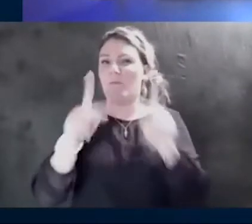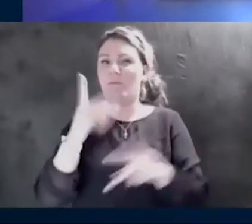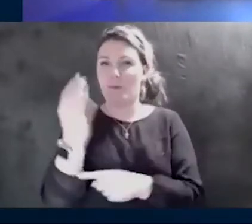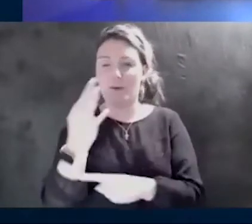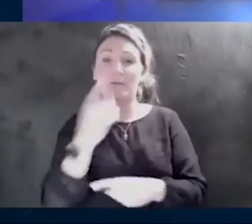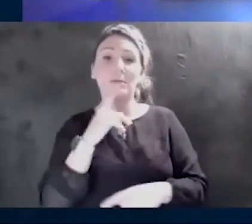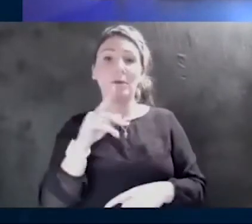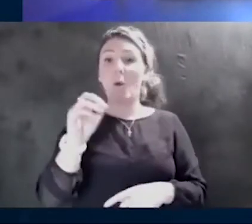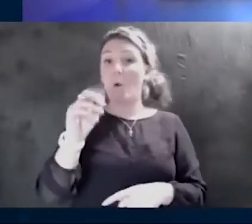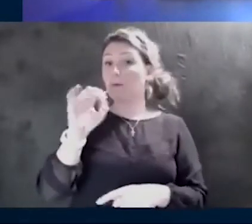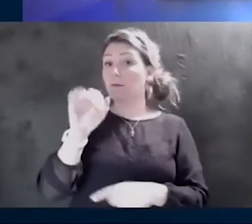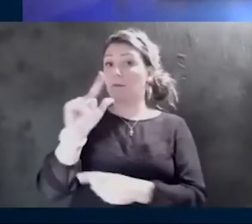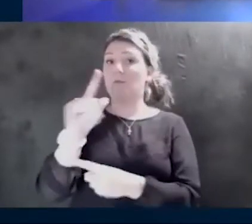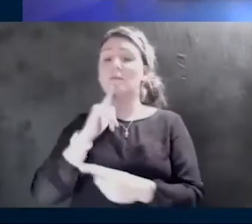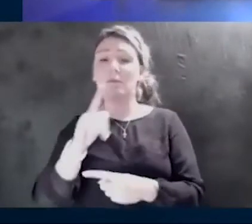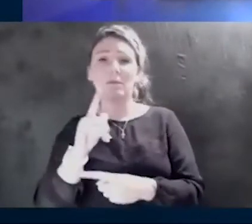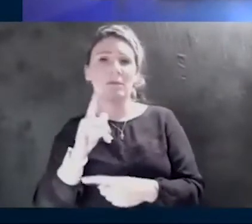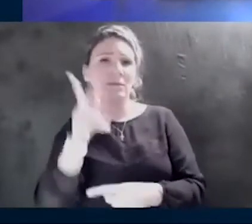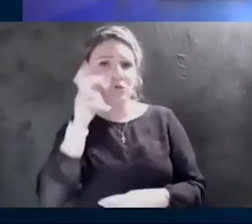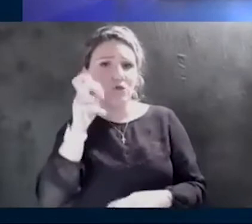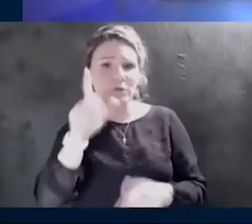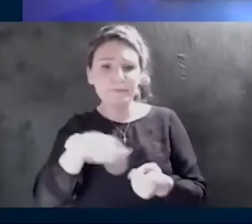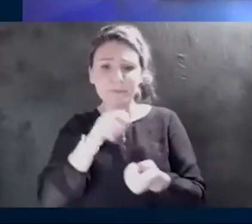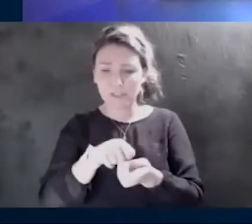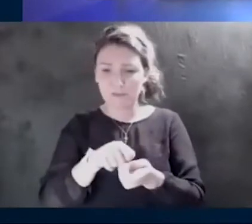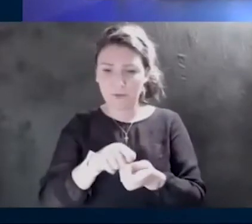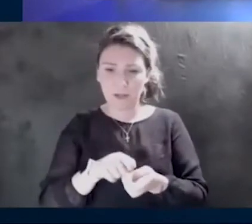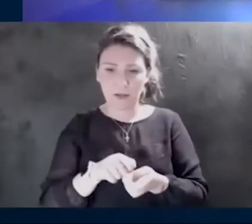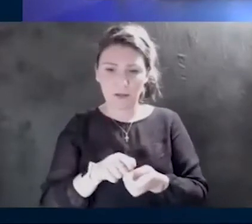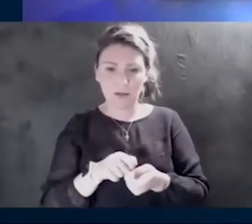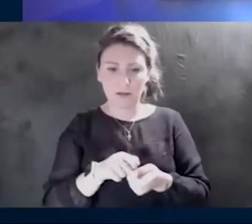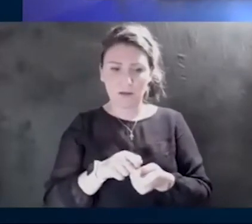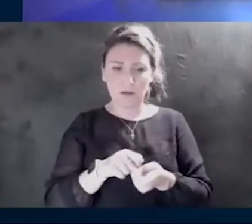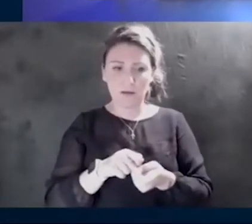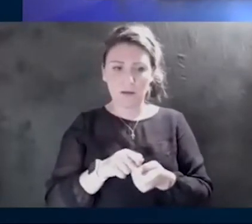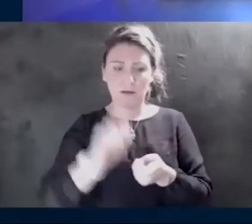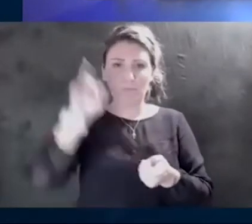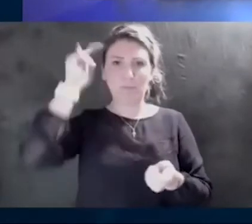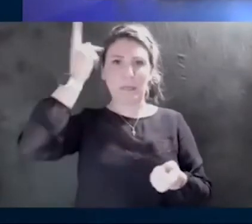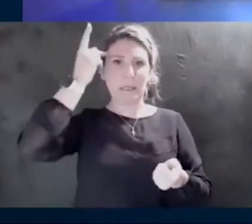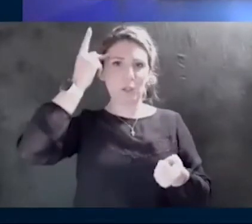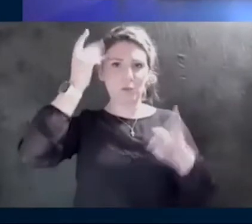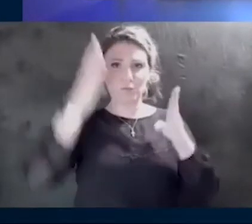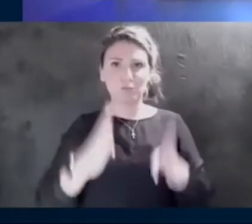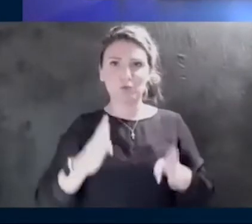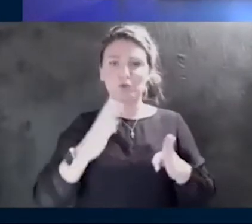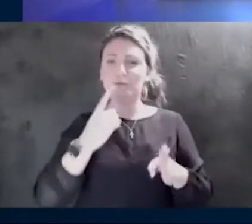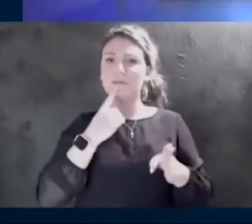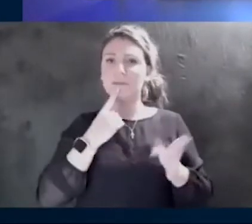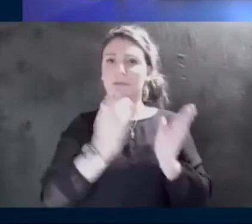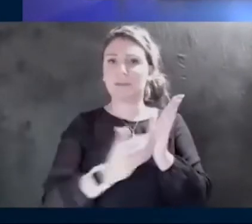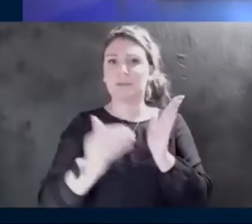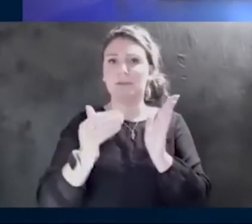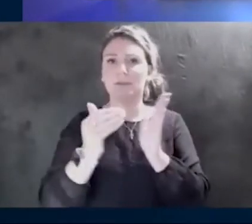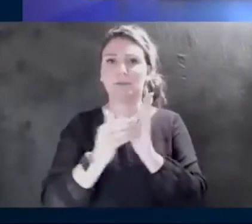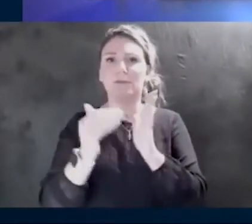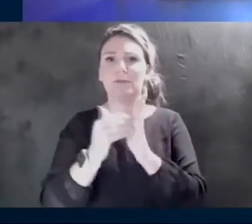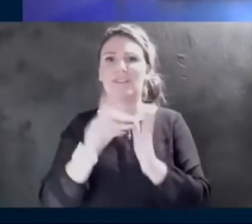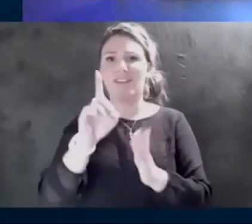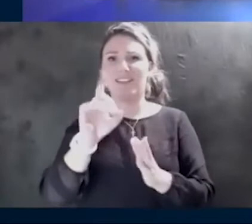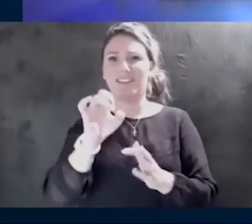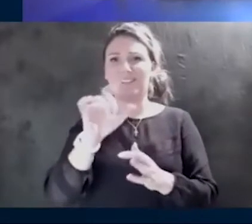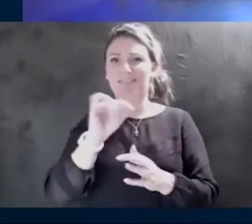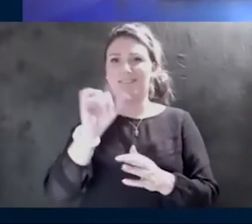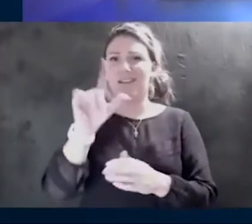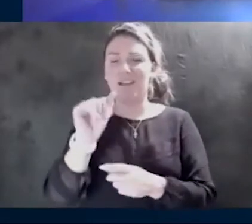he heard a particular, shall I say, political figure state repeatedly that the Delta variant is less lethal and